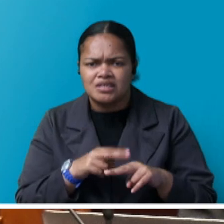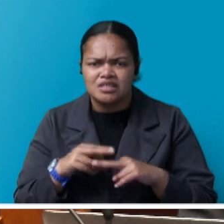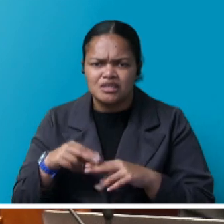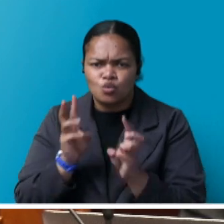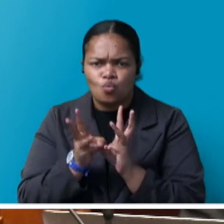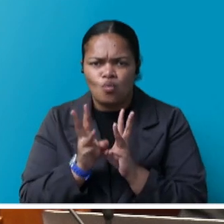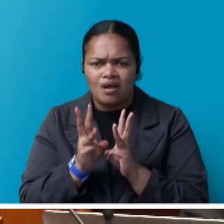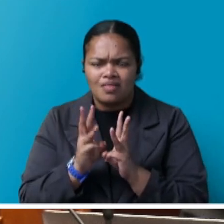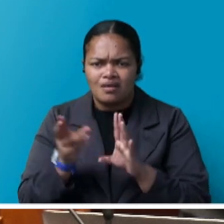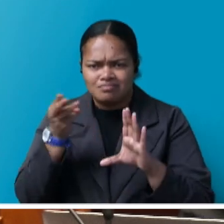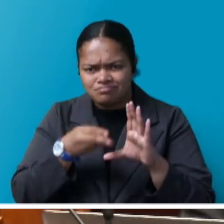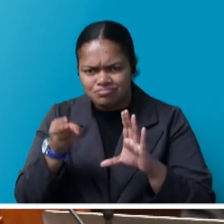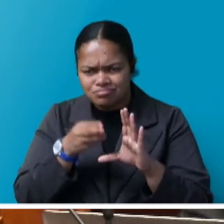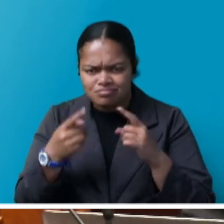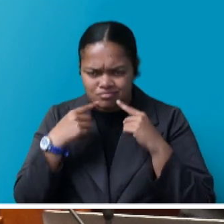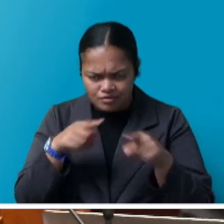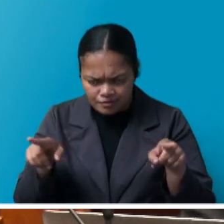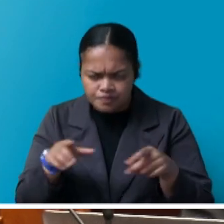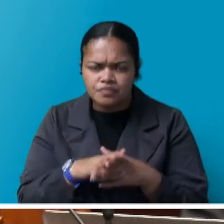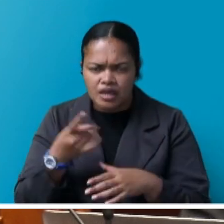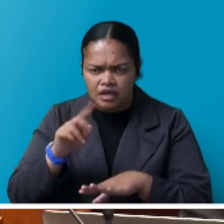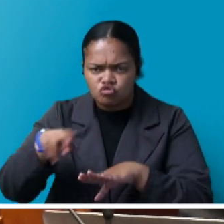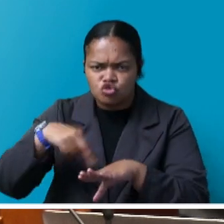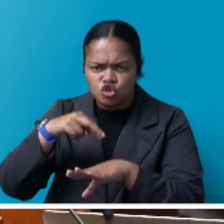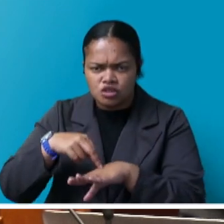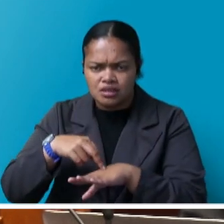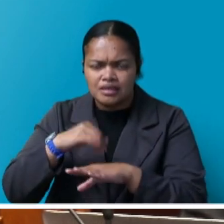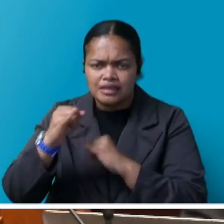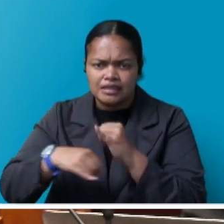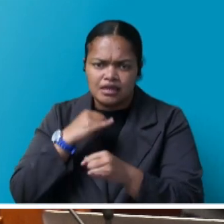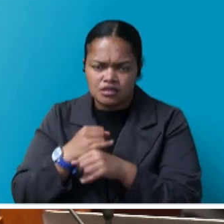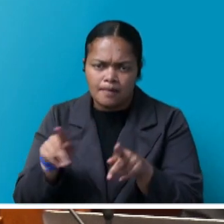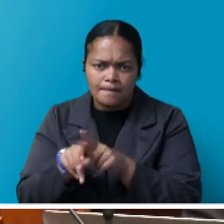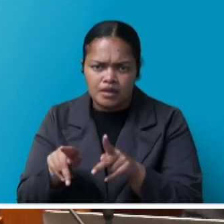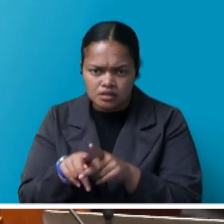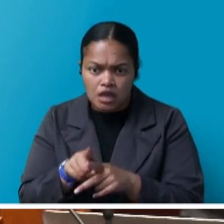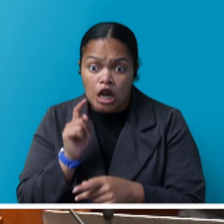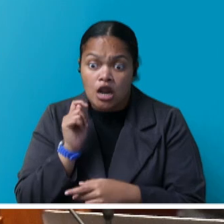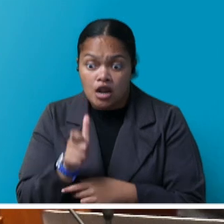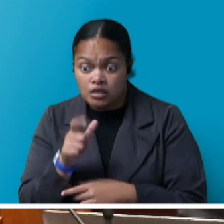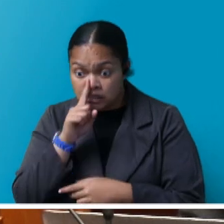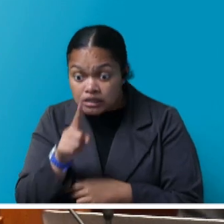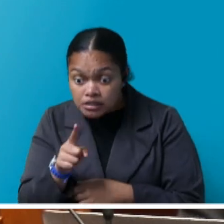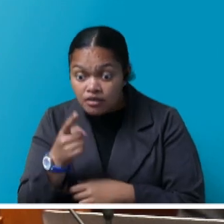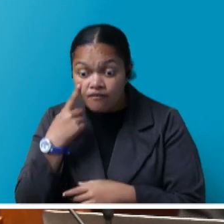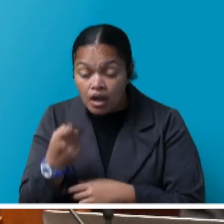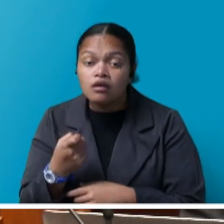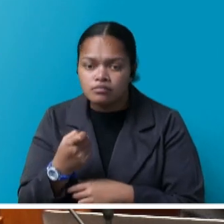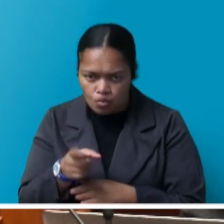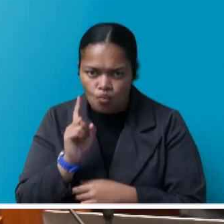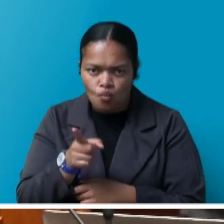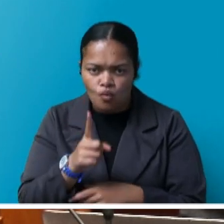National Disaster Risk Management Office, and our regional and international partners to enhance early warning systems, improve disaster preparedness